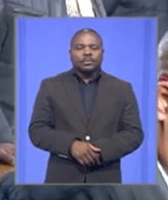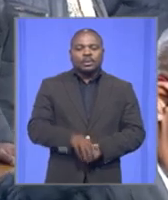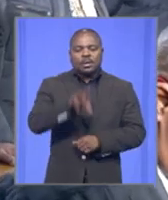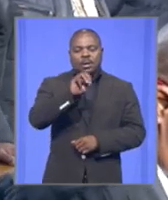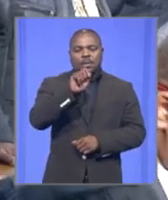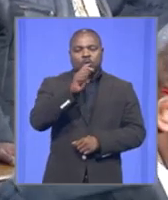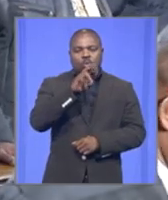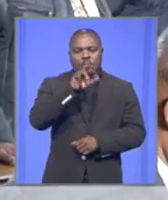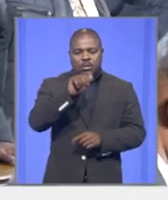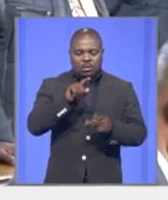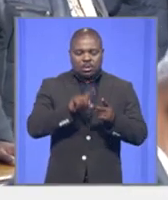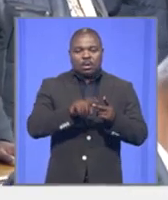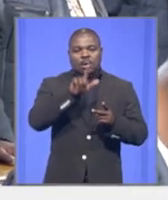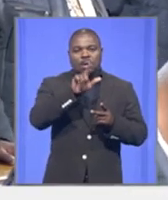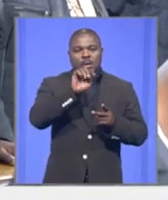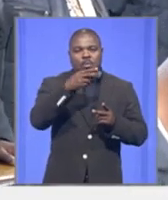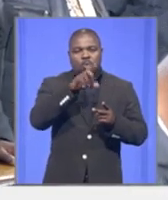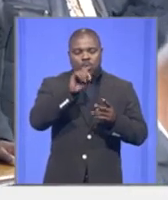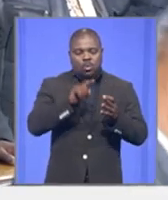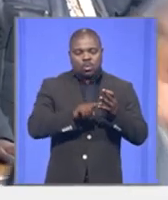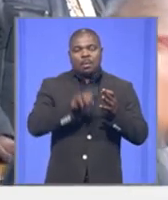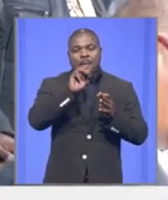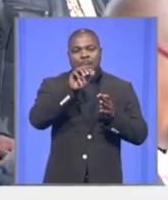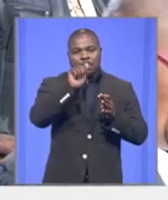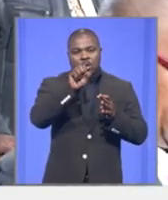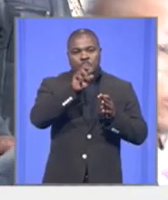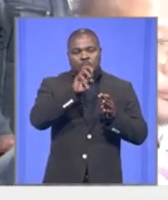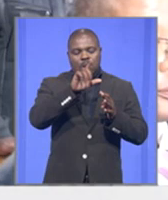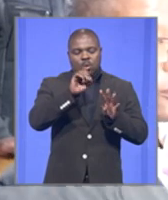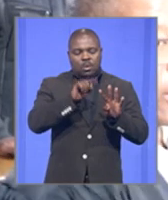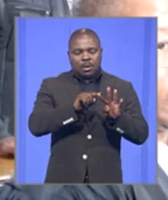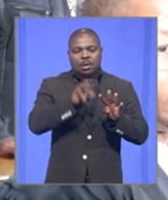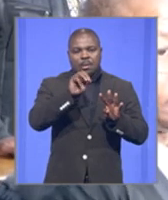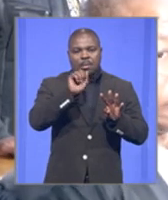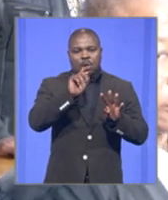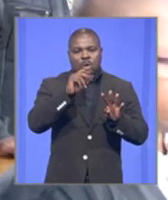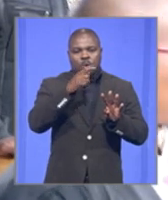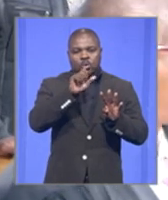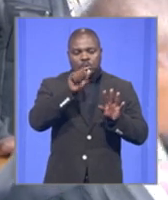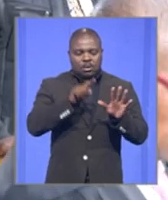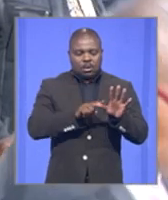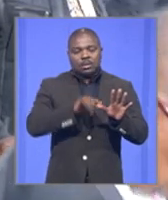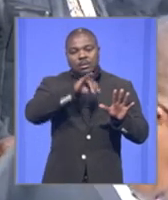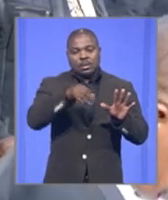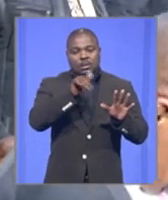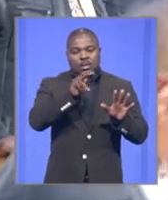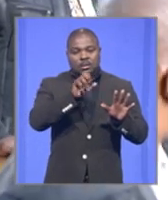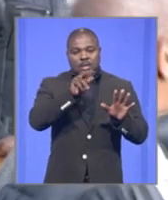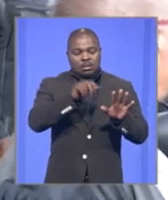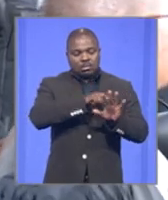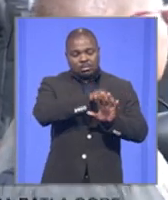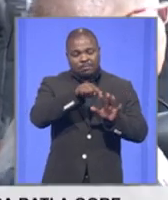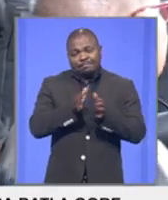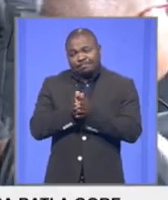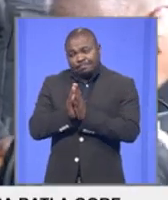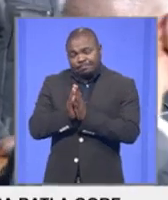Senohe Matshwara, Tebogo Dipholo, Motanyane Masukela, Tiego Makgotsa ga mmogo le Natasha Johnson ba ikuela go kgotlatshekelo